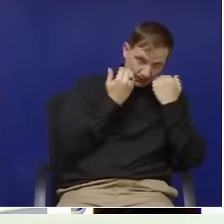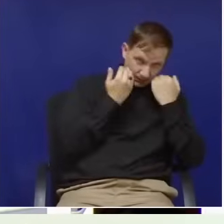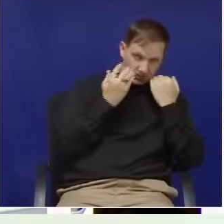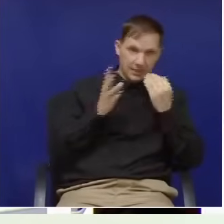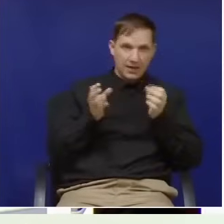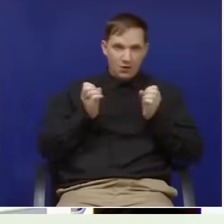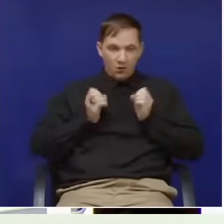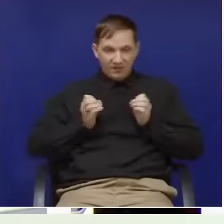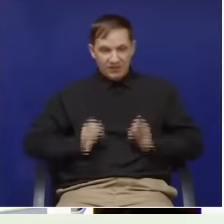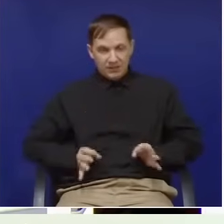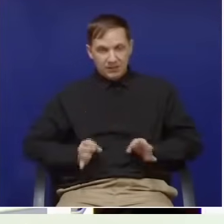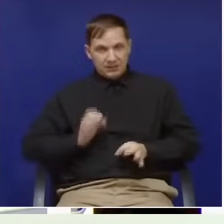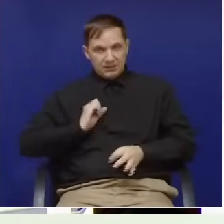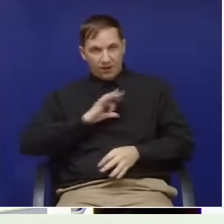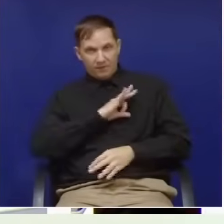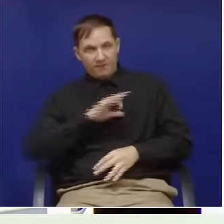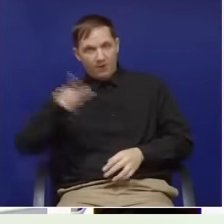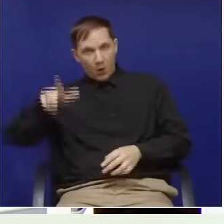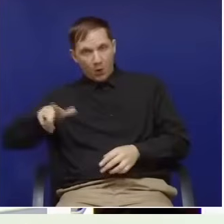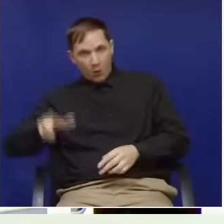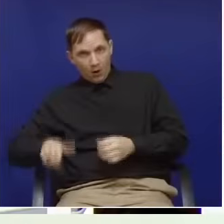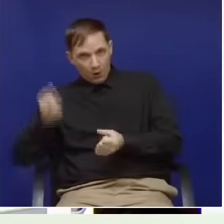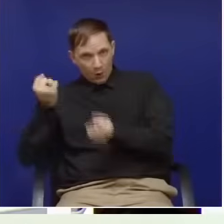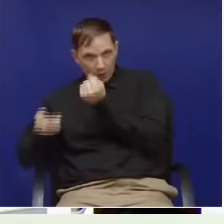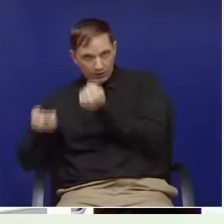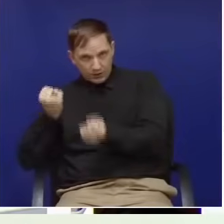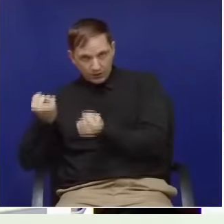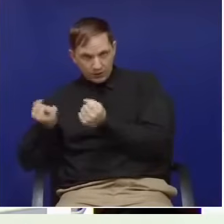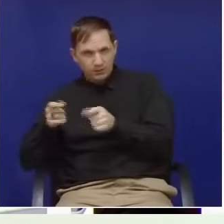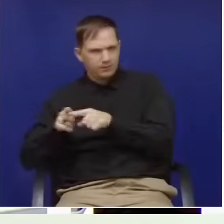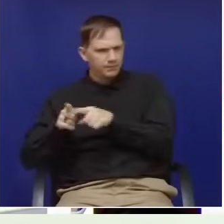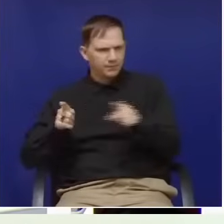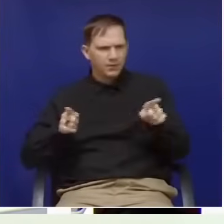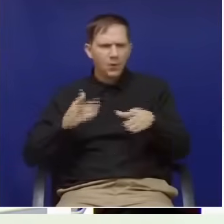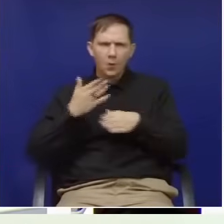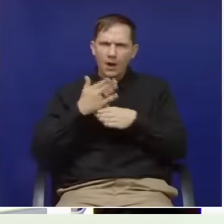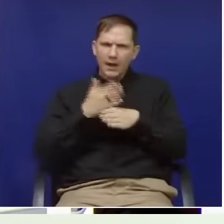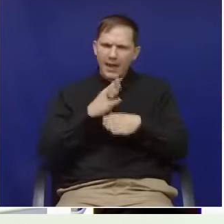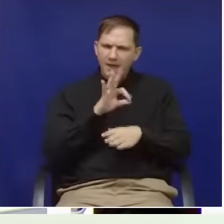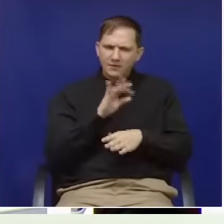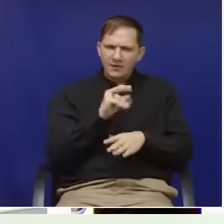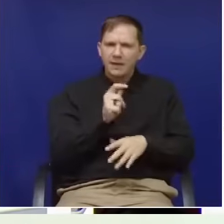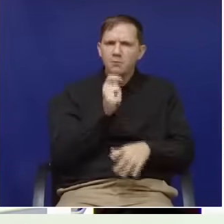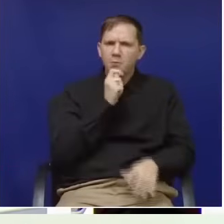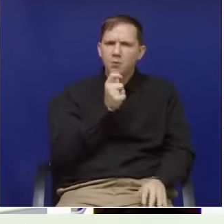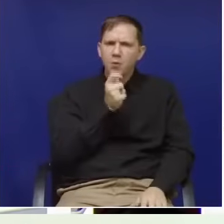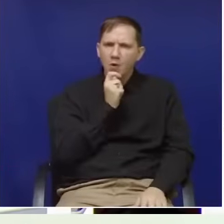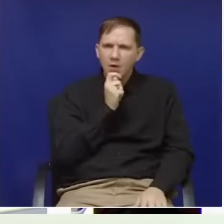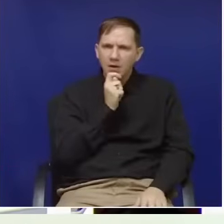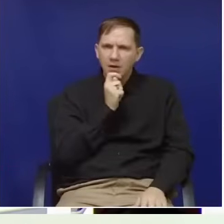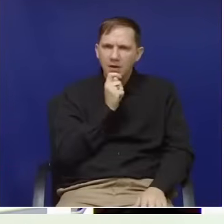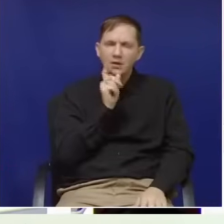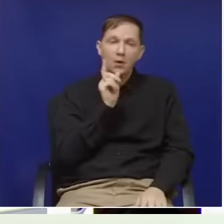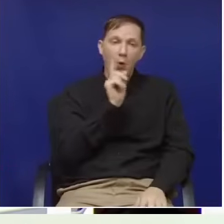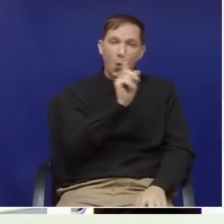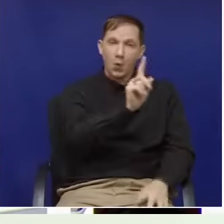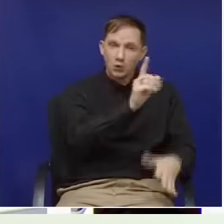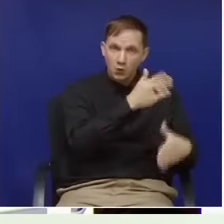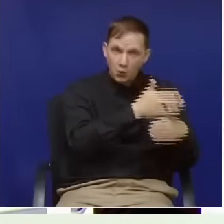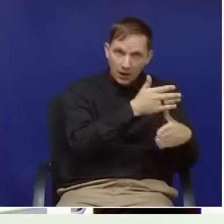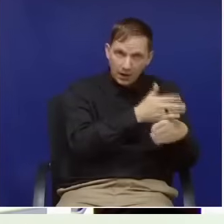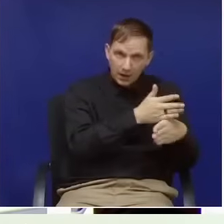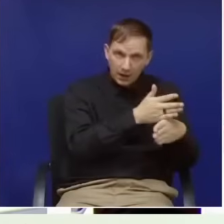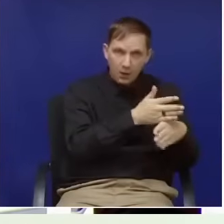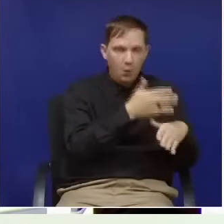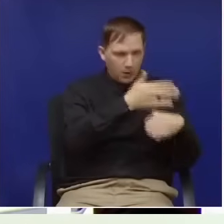lower court are working every day in the morning. They go to work and